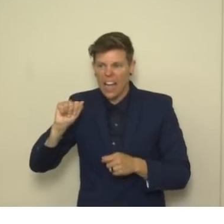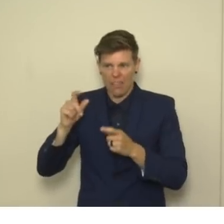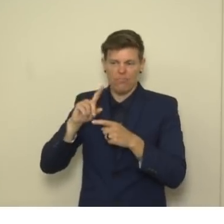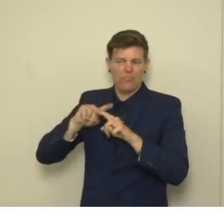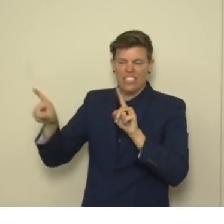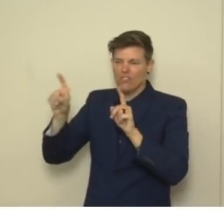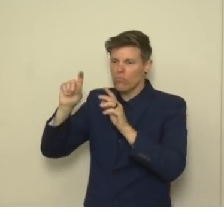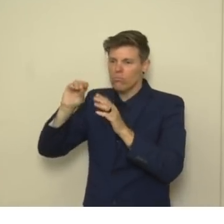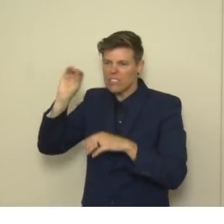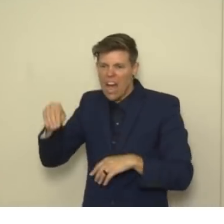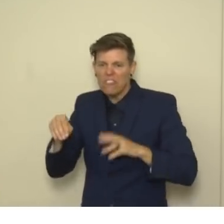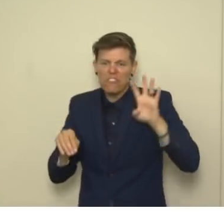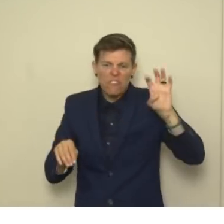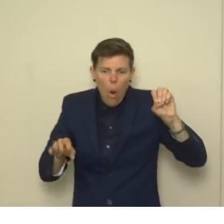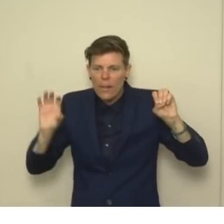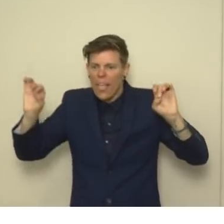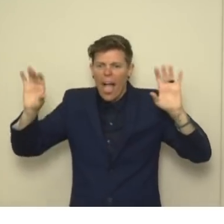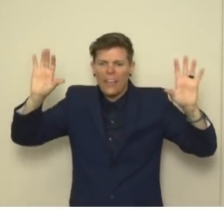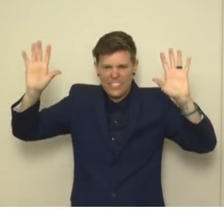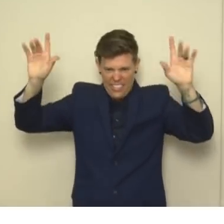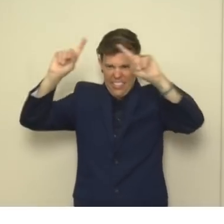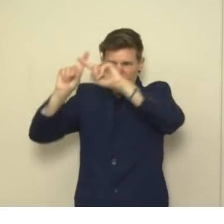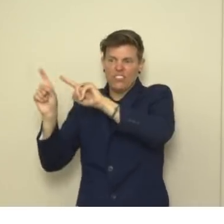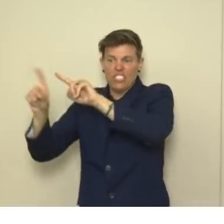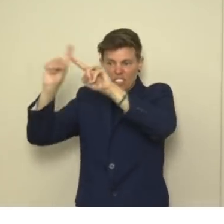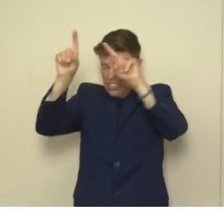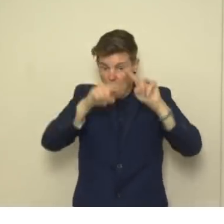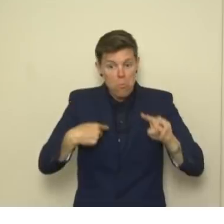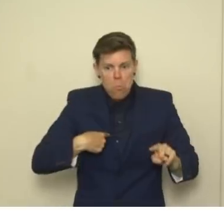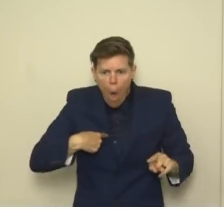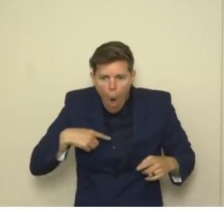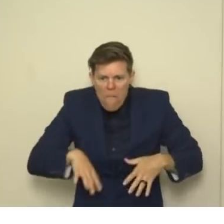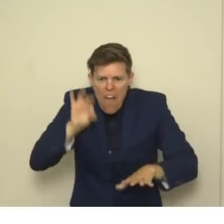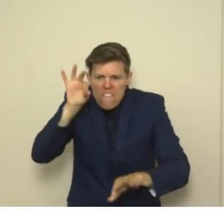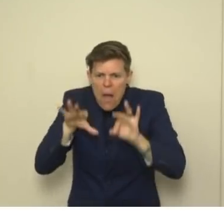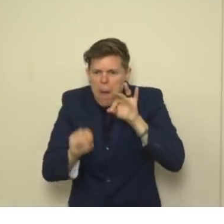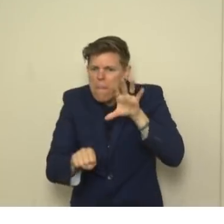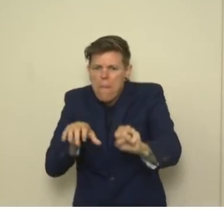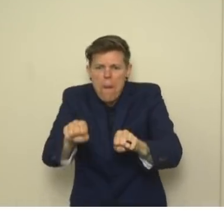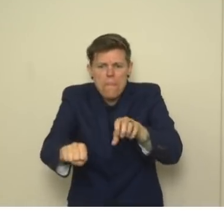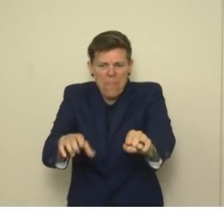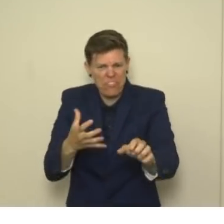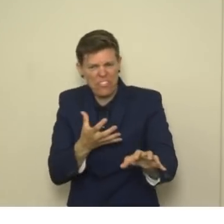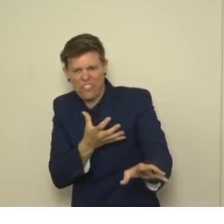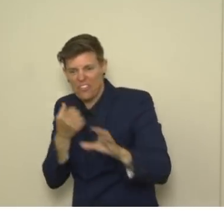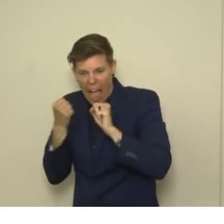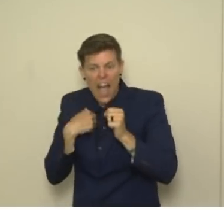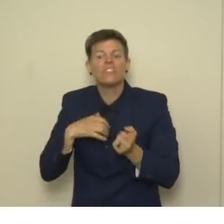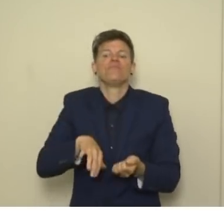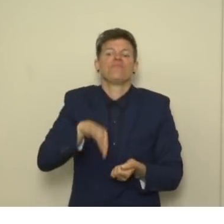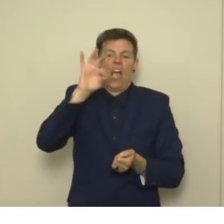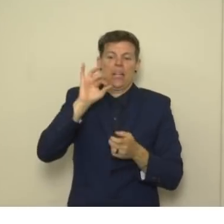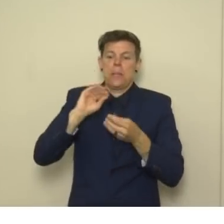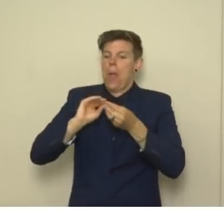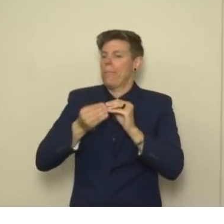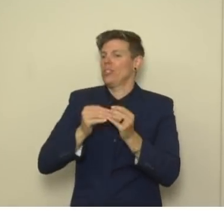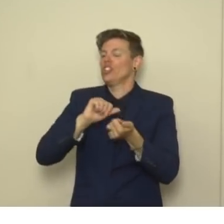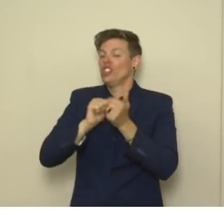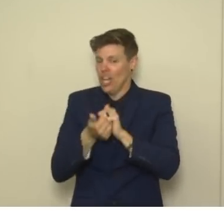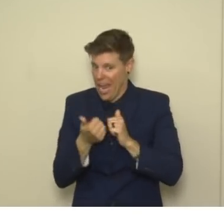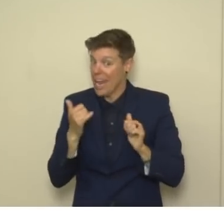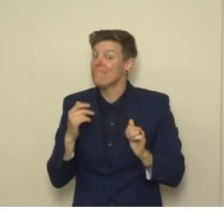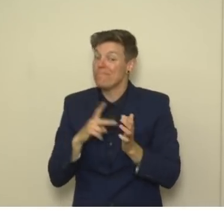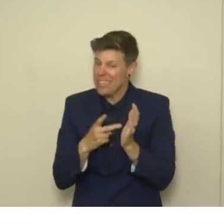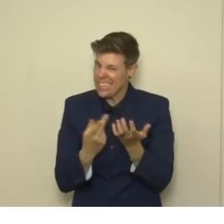double most states. So 3 times the cases, contacting twice as many people, 6 times the volume. and they are